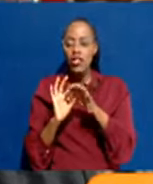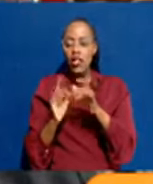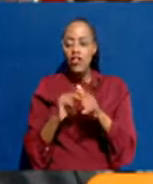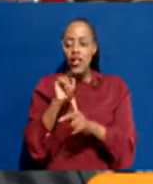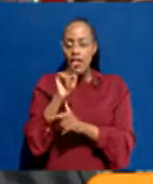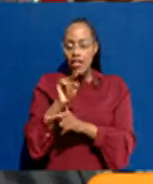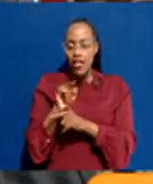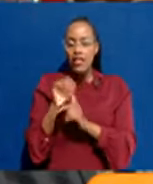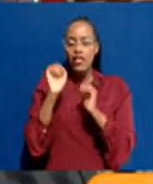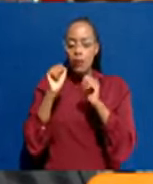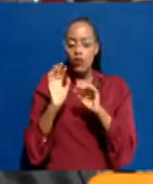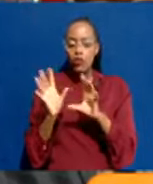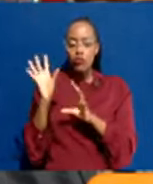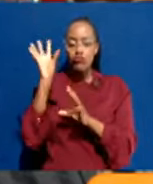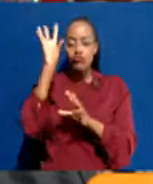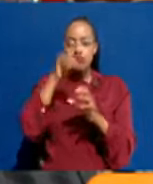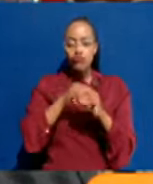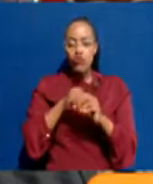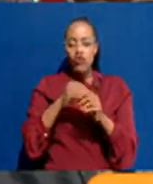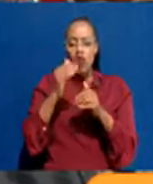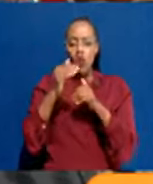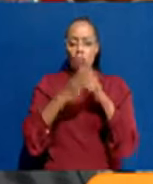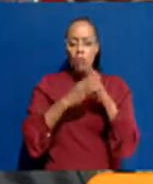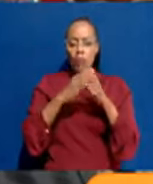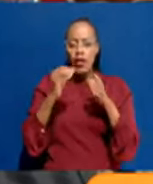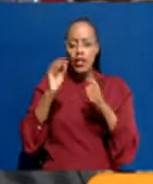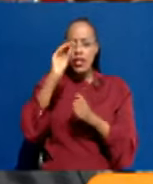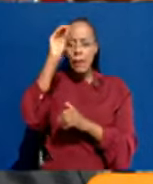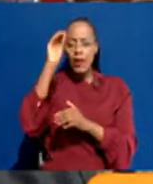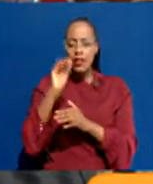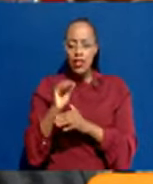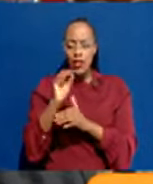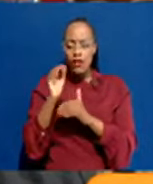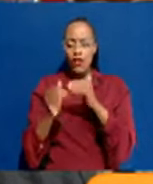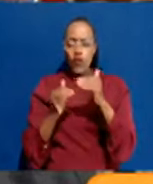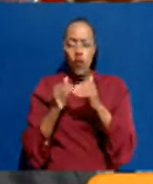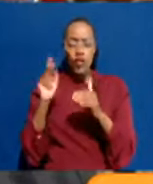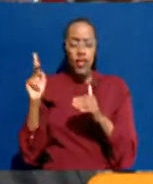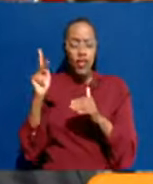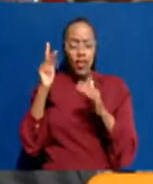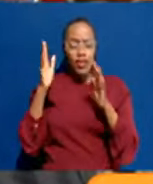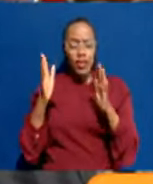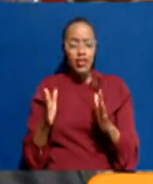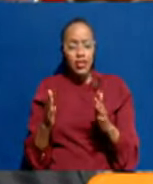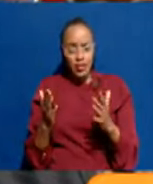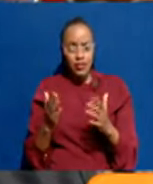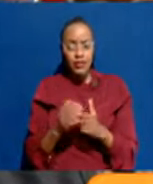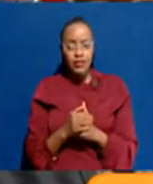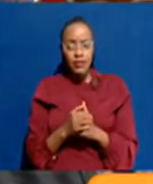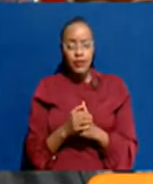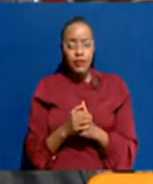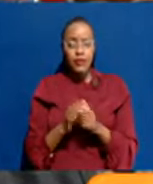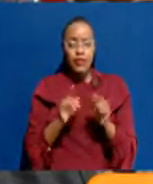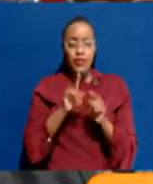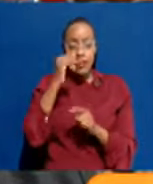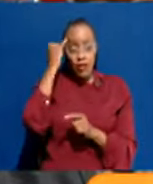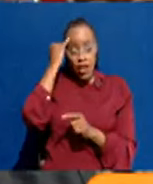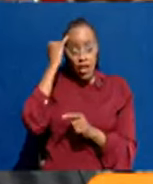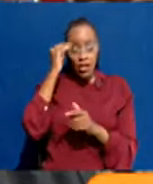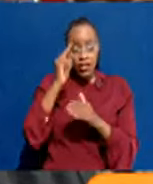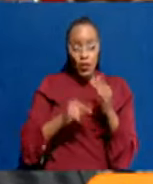will encompass almost 90% of the Kenyan population. The idea